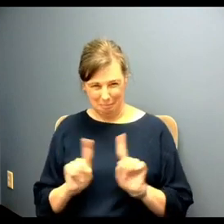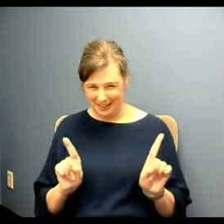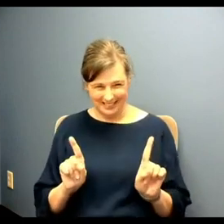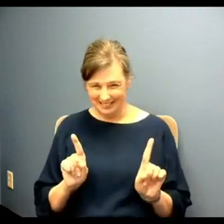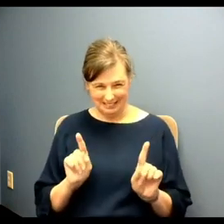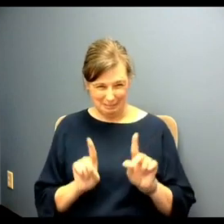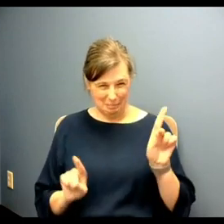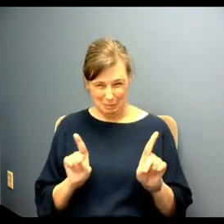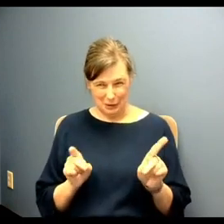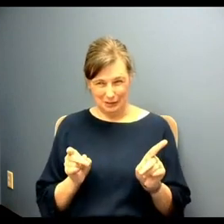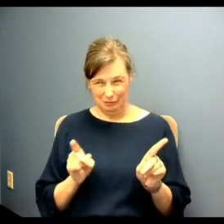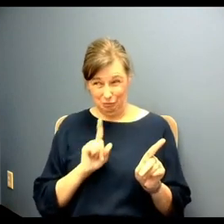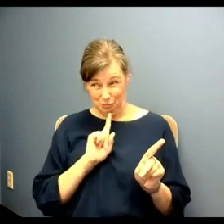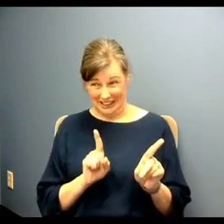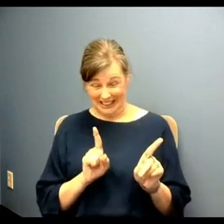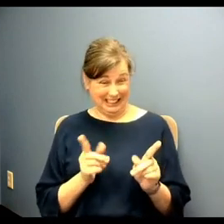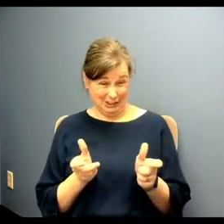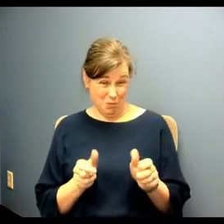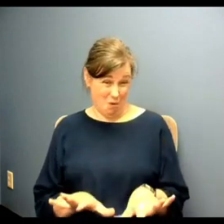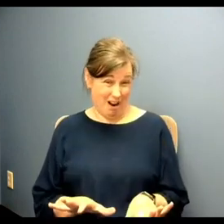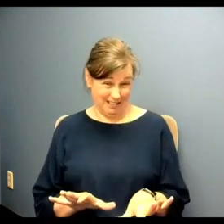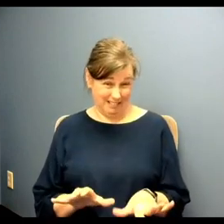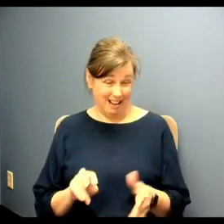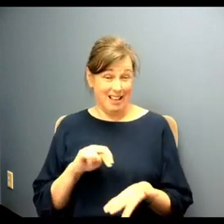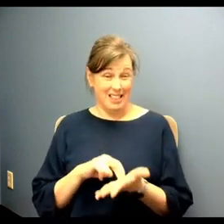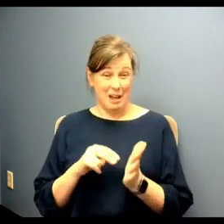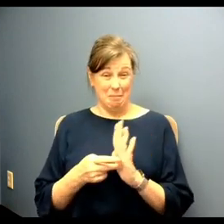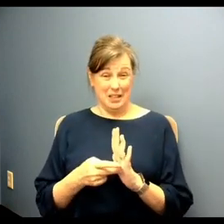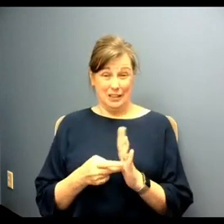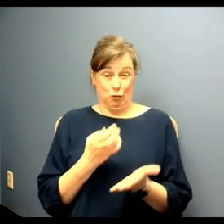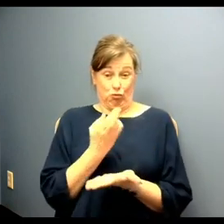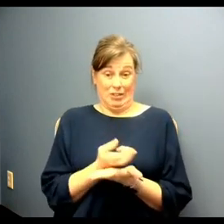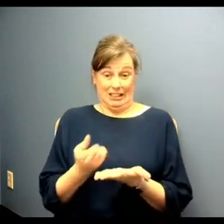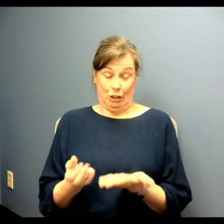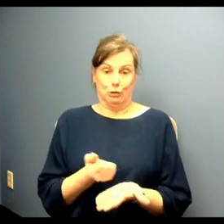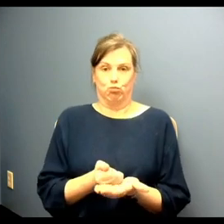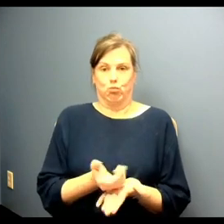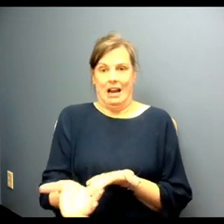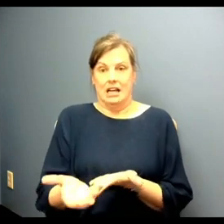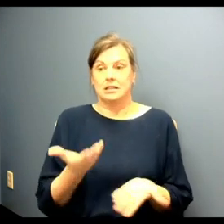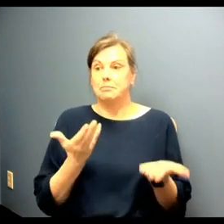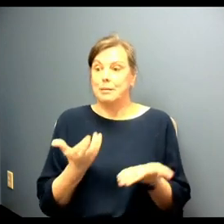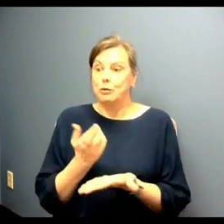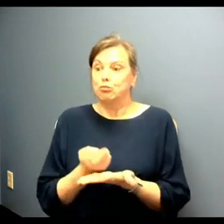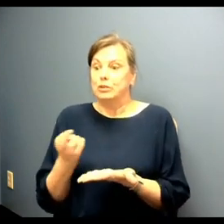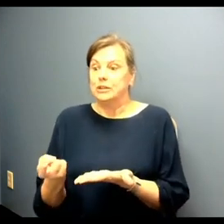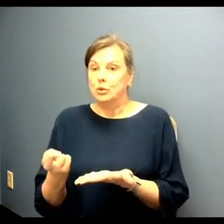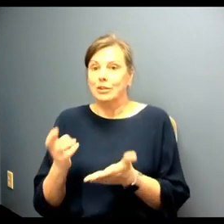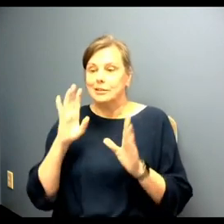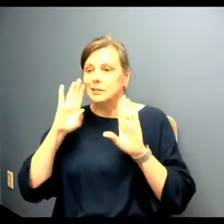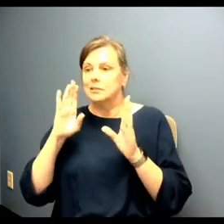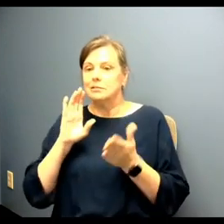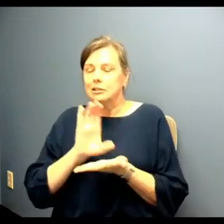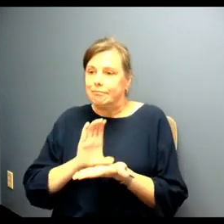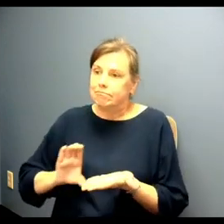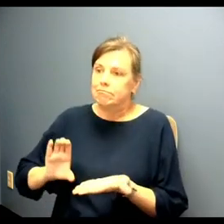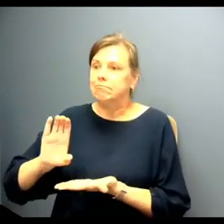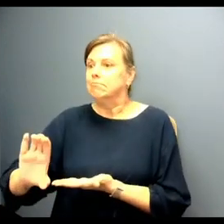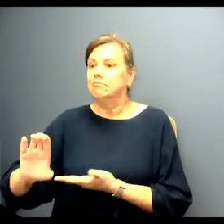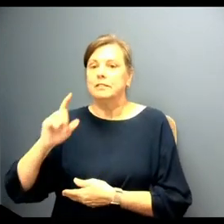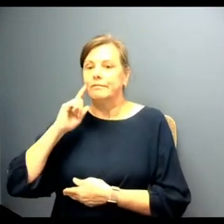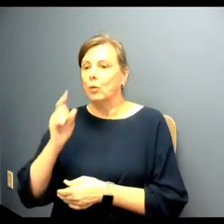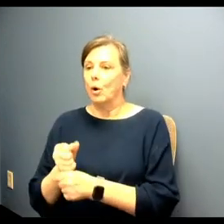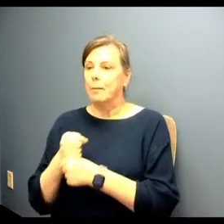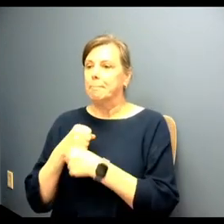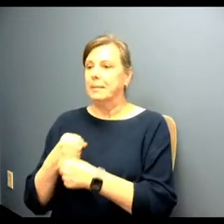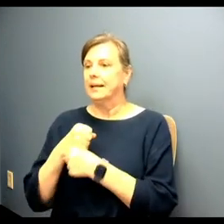making something else that we could have made, maybe more healthcare or more televisions or more of any other good that